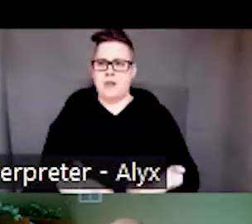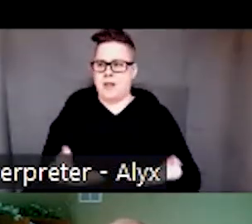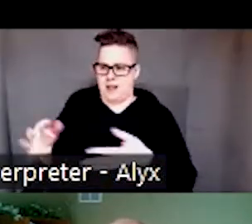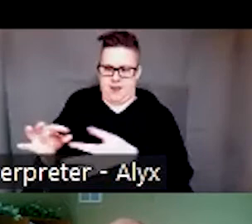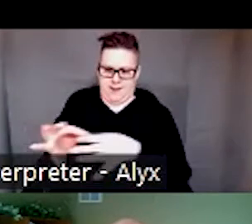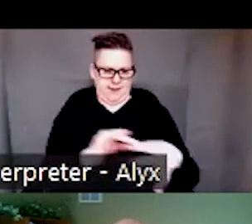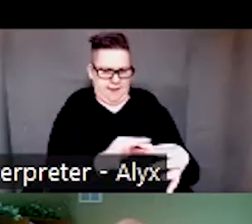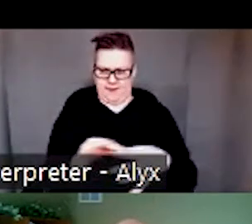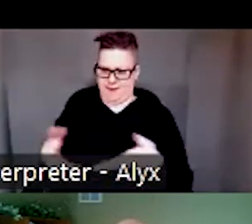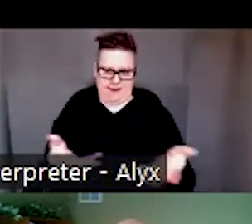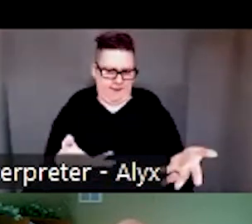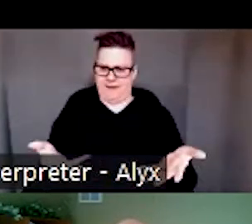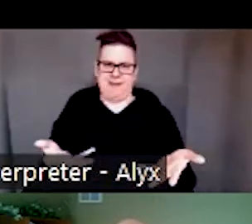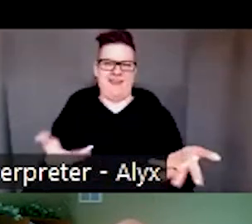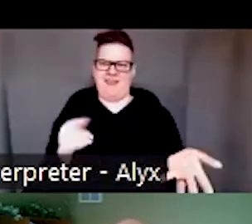these relationships?